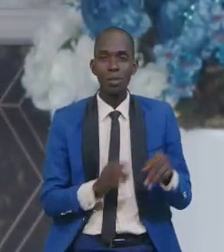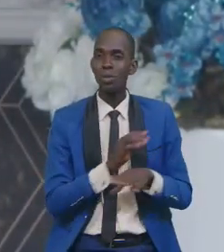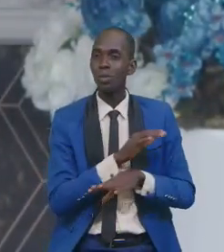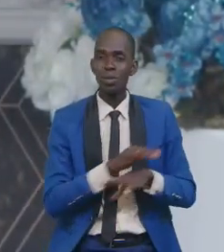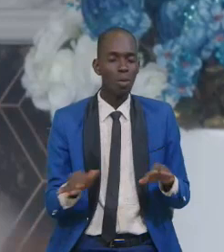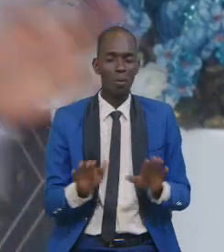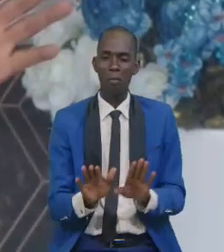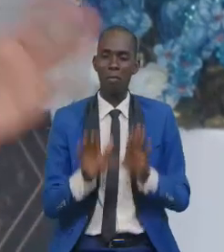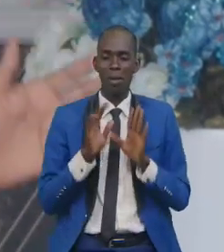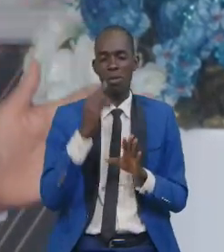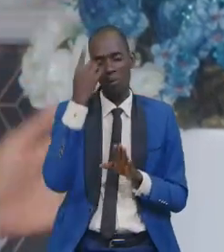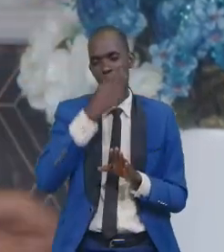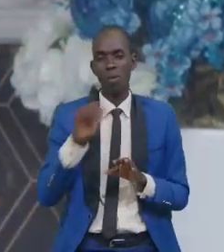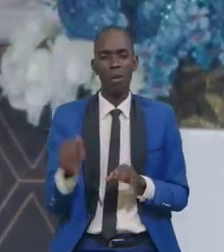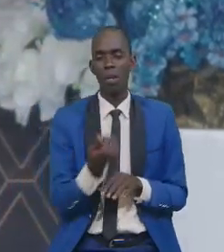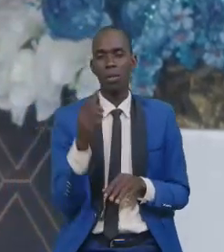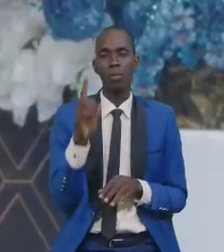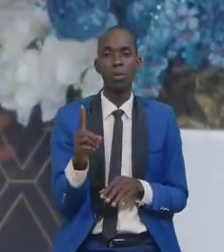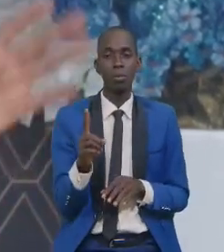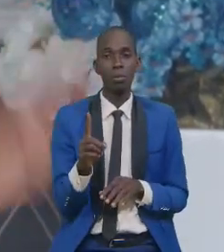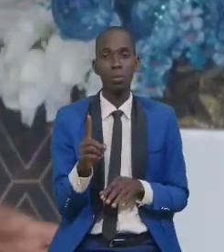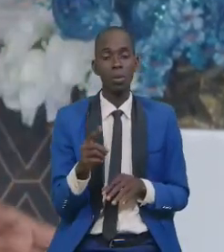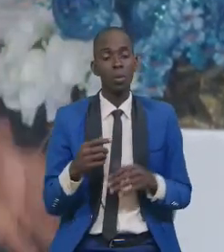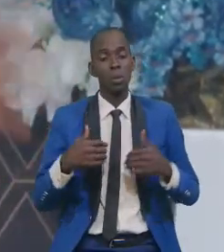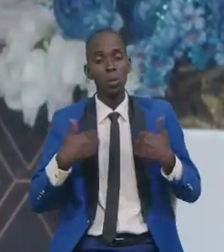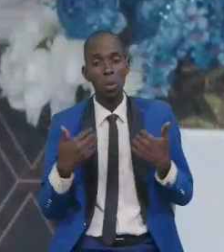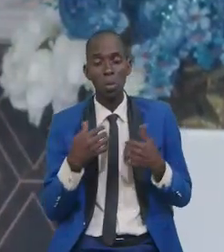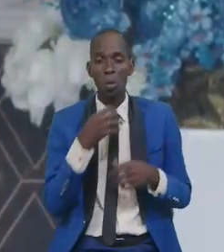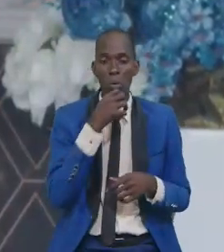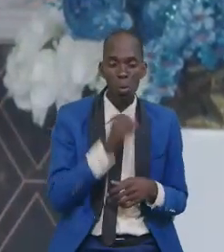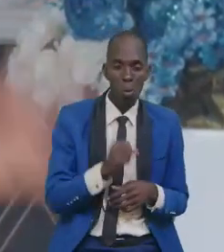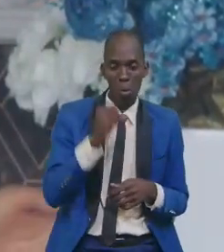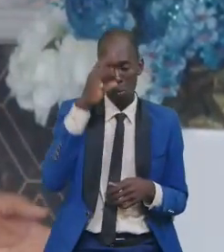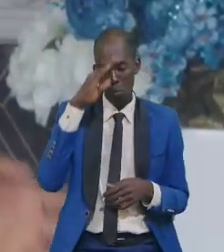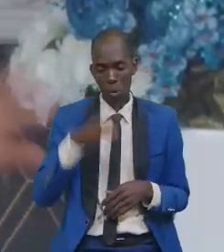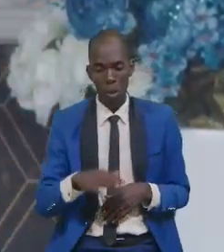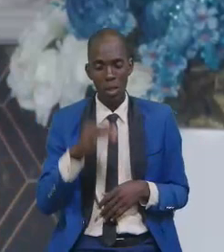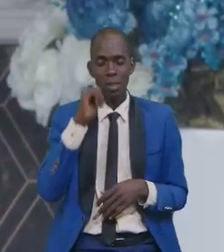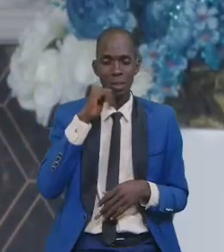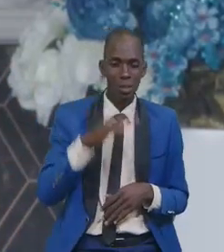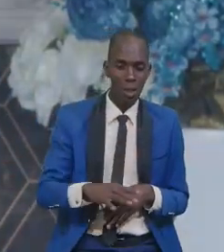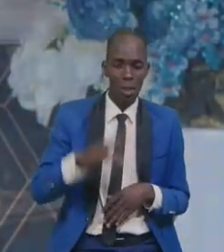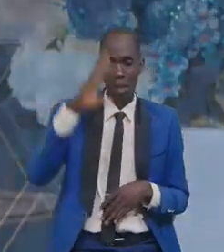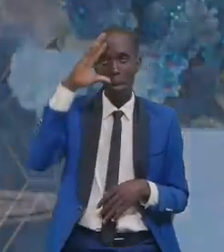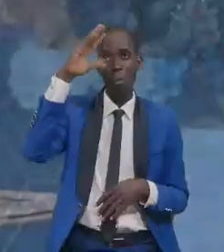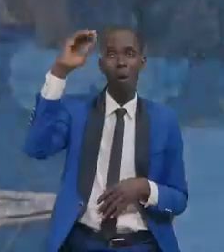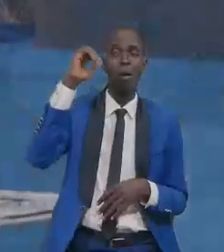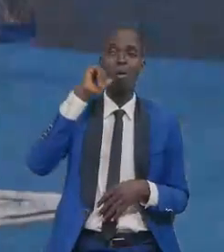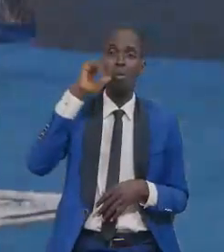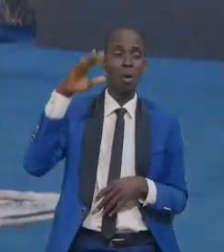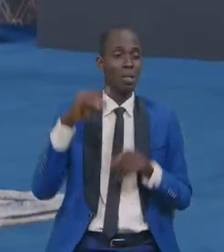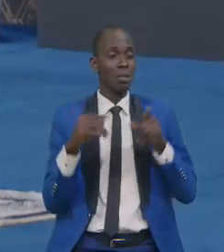anybody. Young, old, boy, girl, man, woman, that